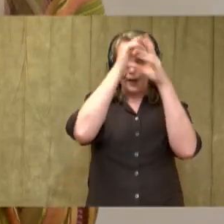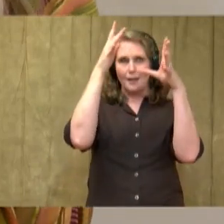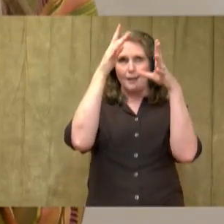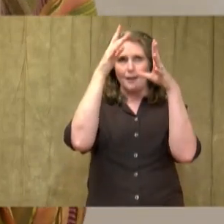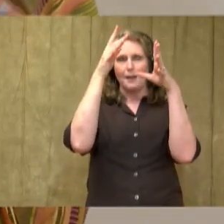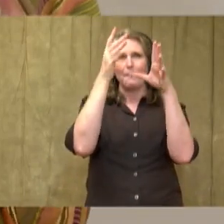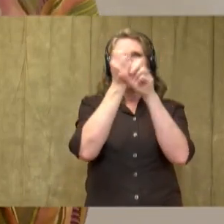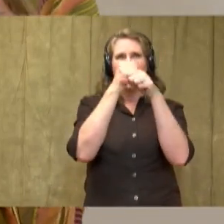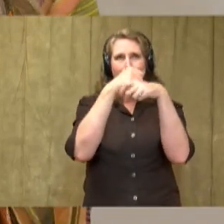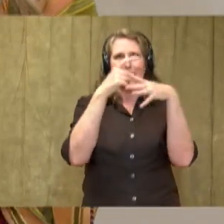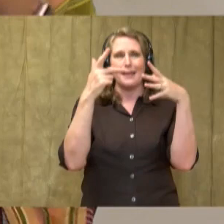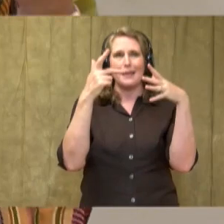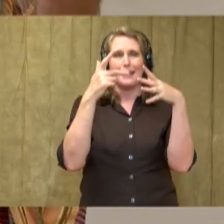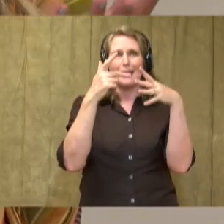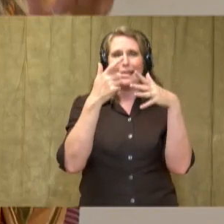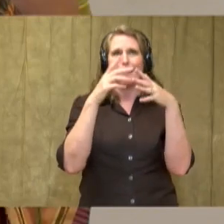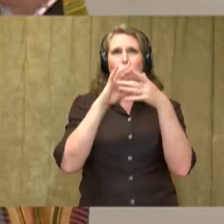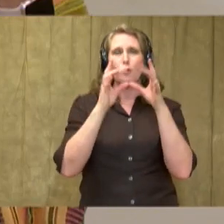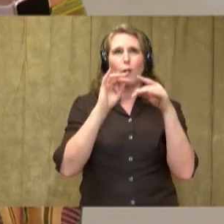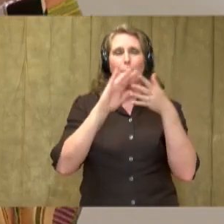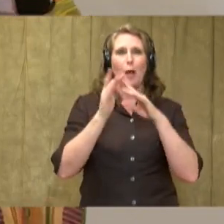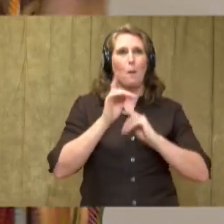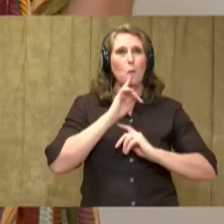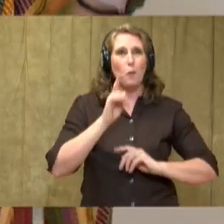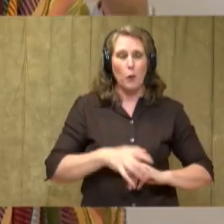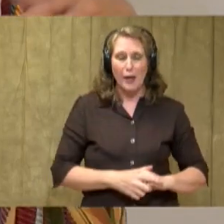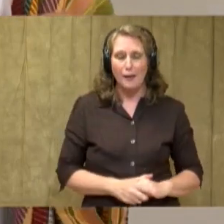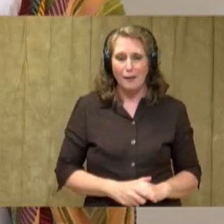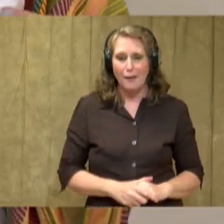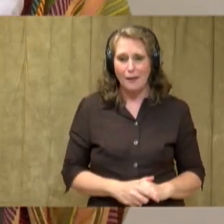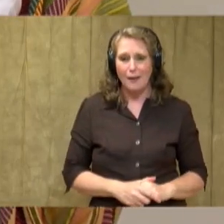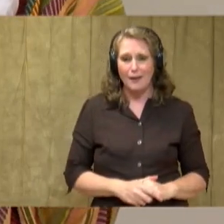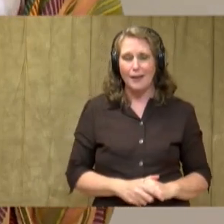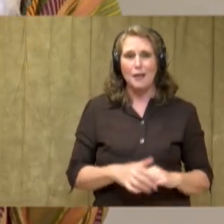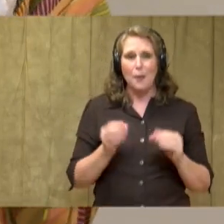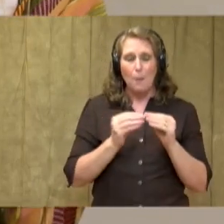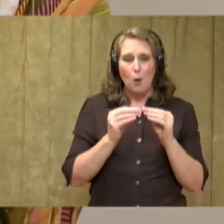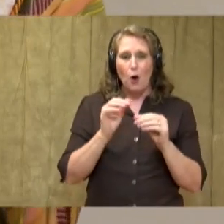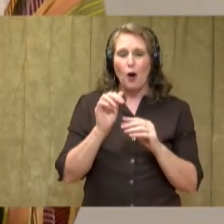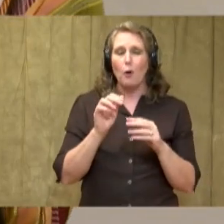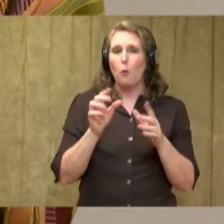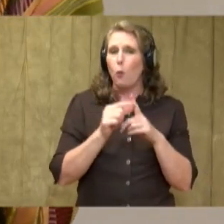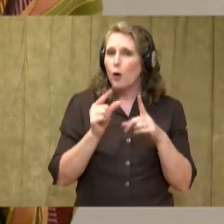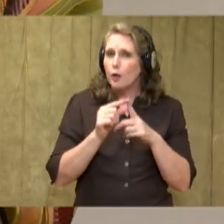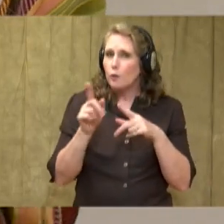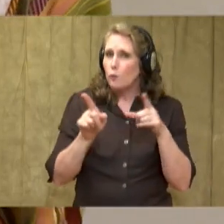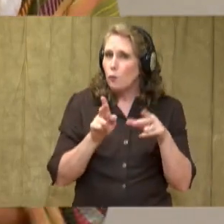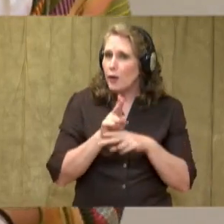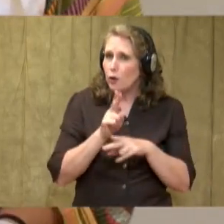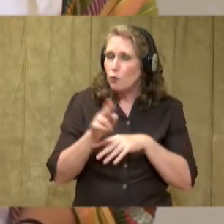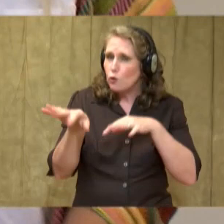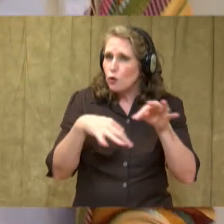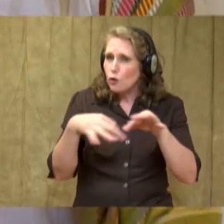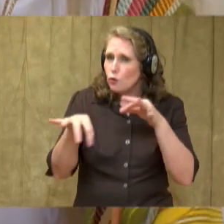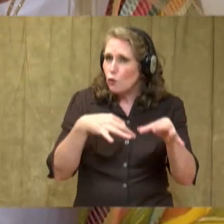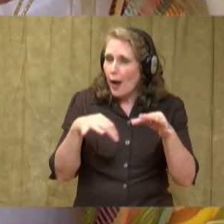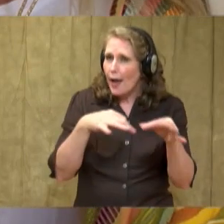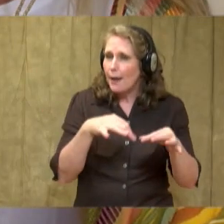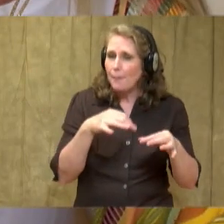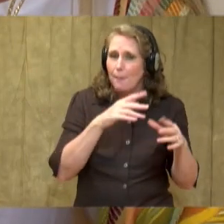that we use and that we read, the more we're able to visualize and really, dive in, and it feels like we're there,